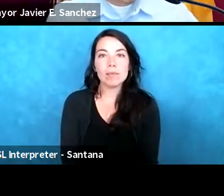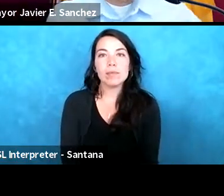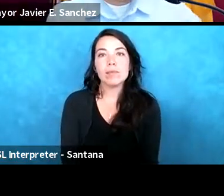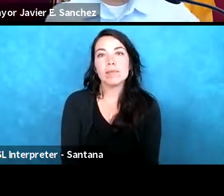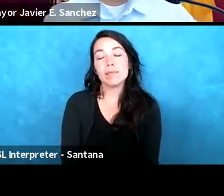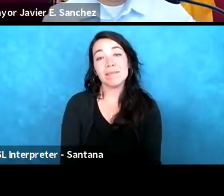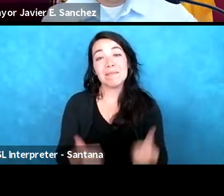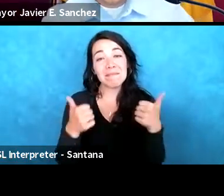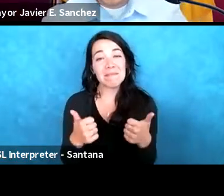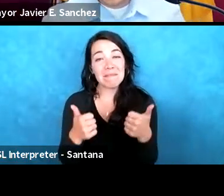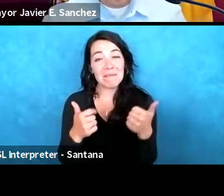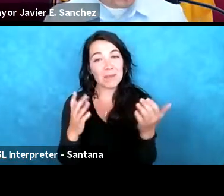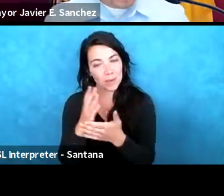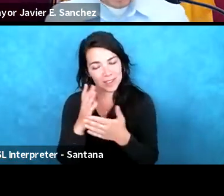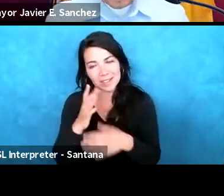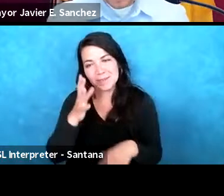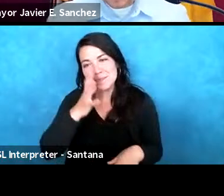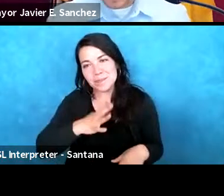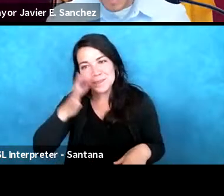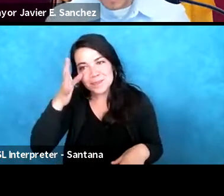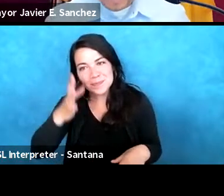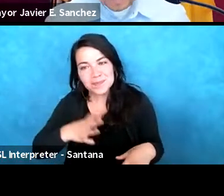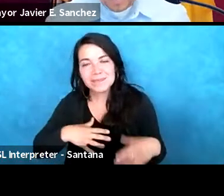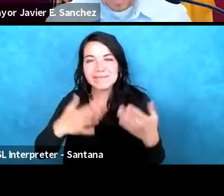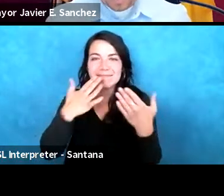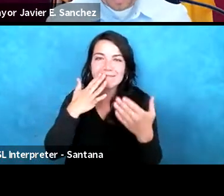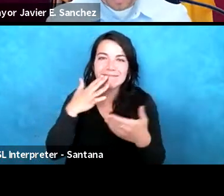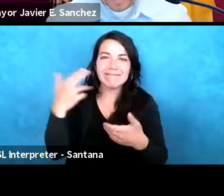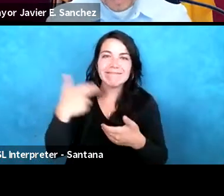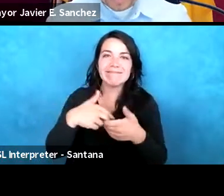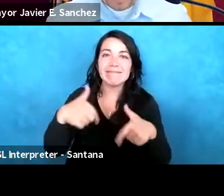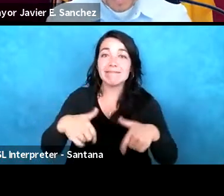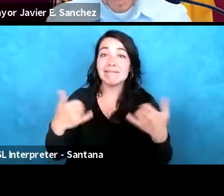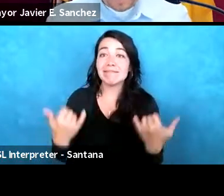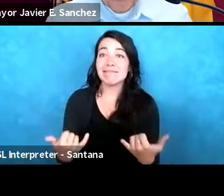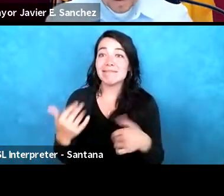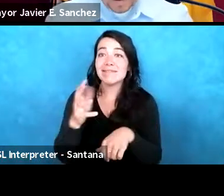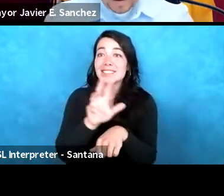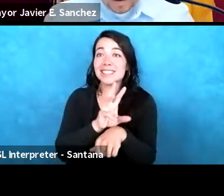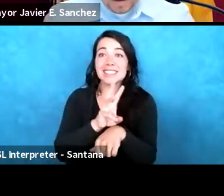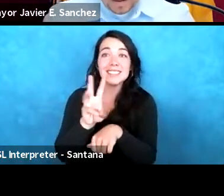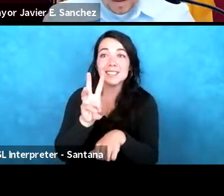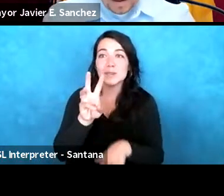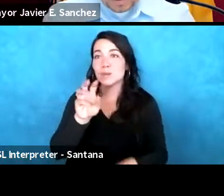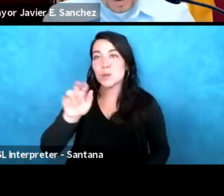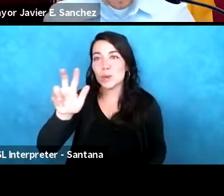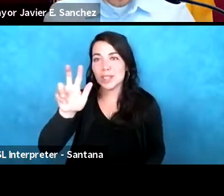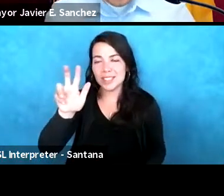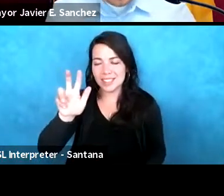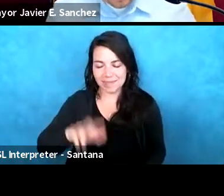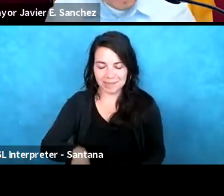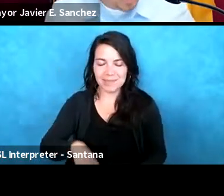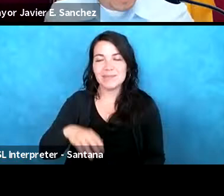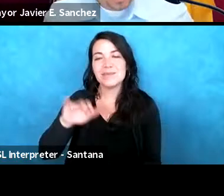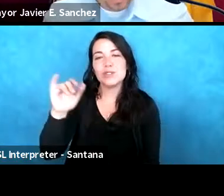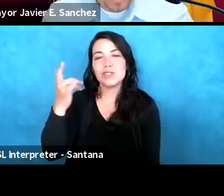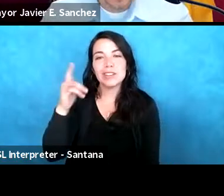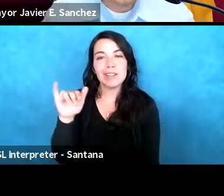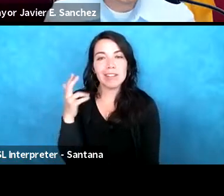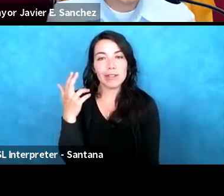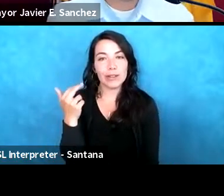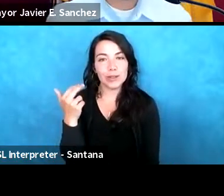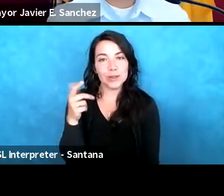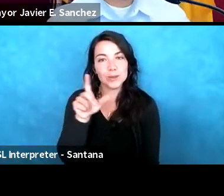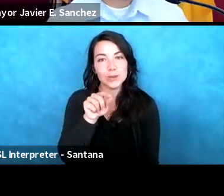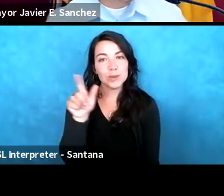All right, ladies and gentlemen, thank you very much for joining us. It is now 6:03 p.m., July 13th,